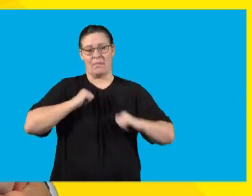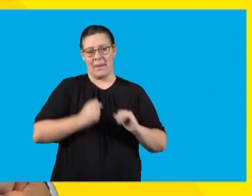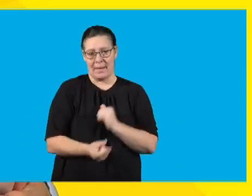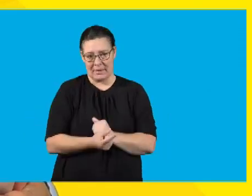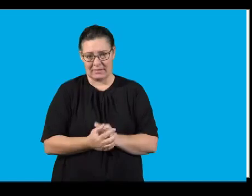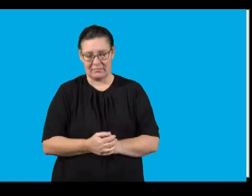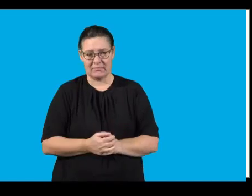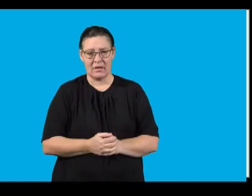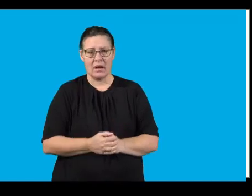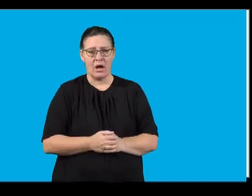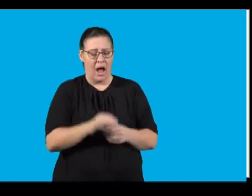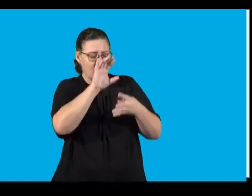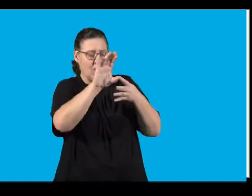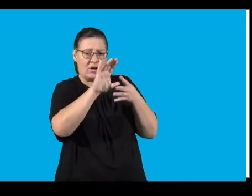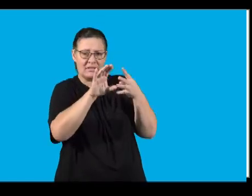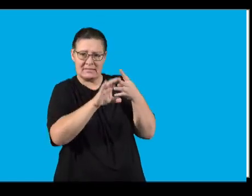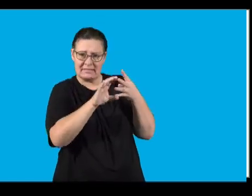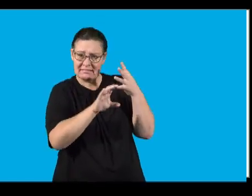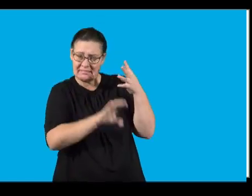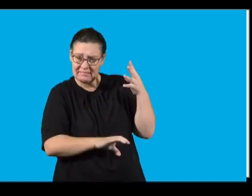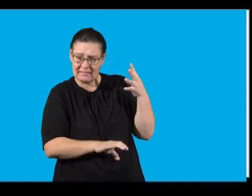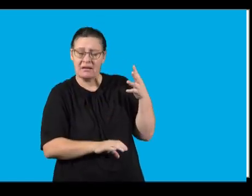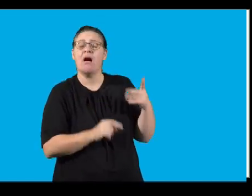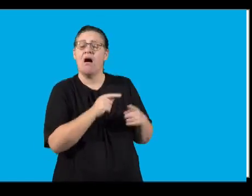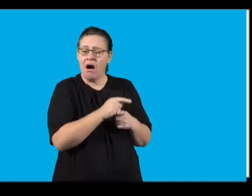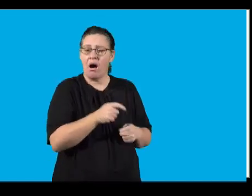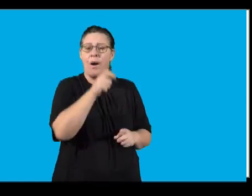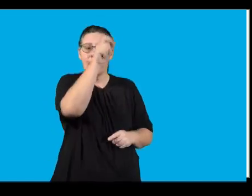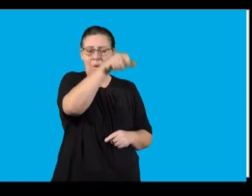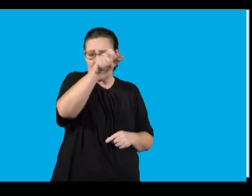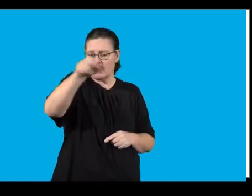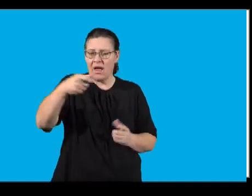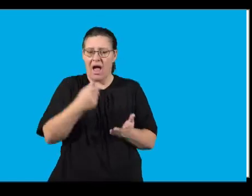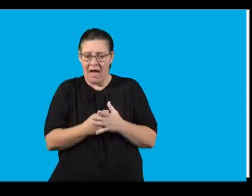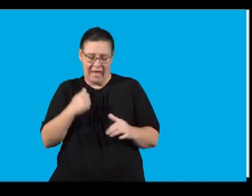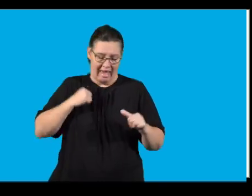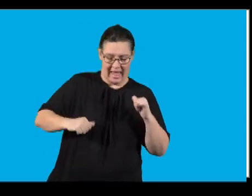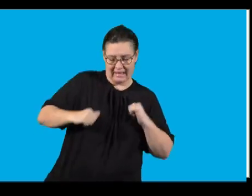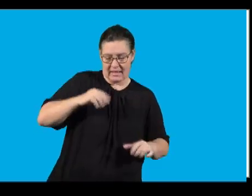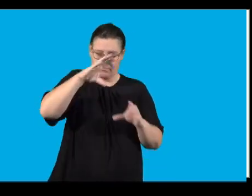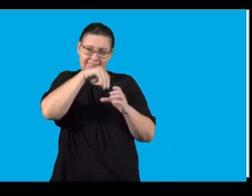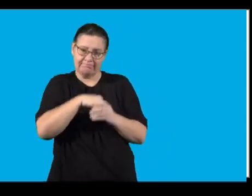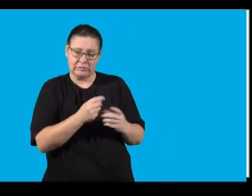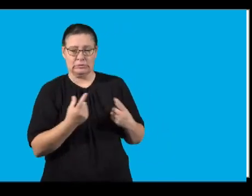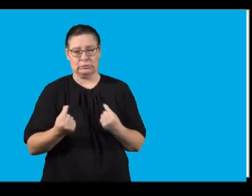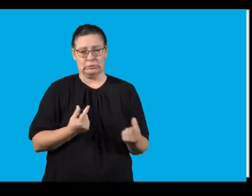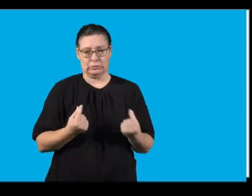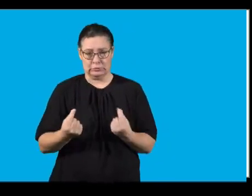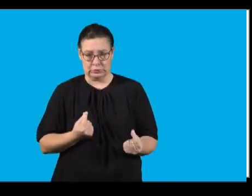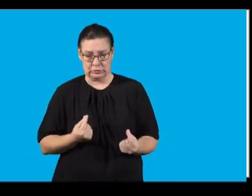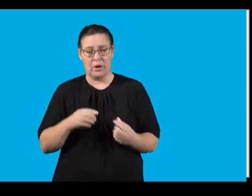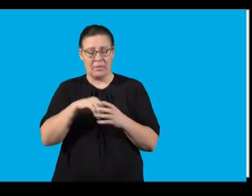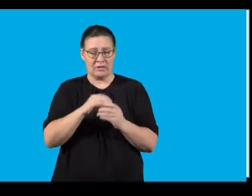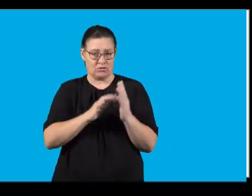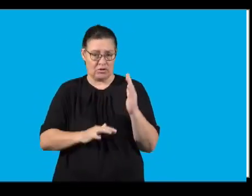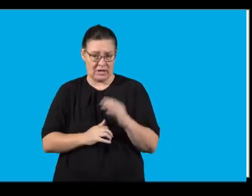the drama that you're reading. Characters, vitally important, because these are the individuals who create the action that's happening in the